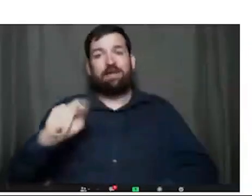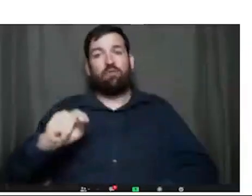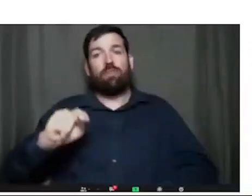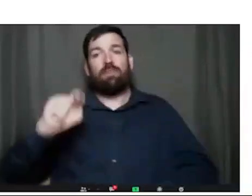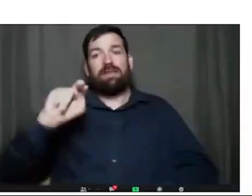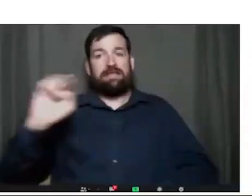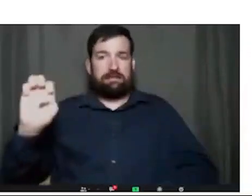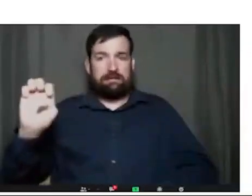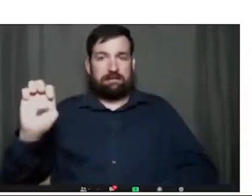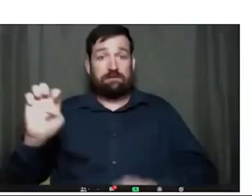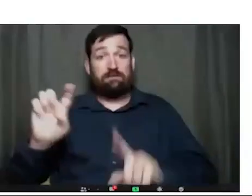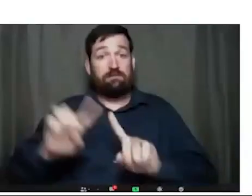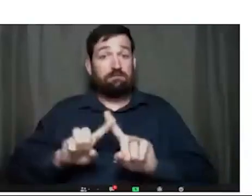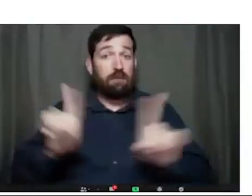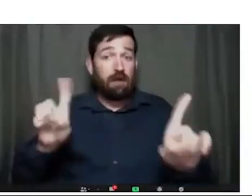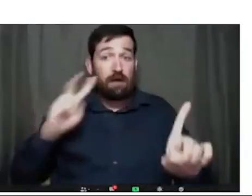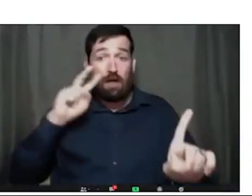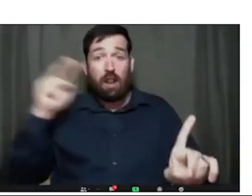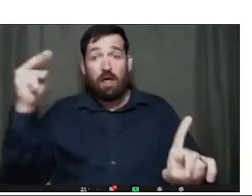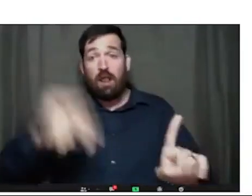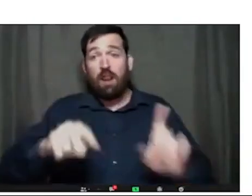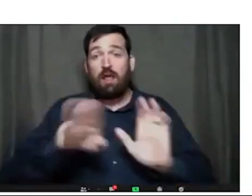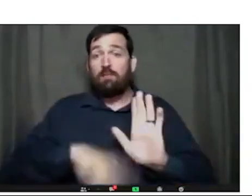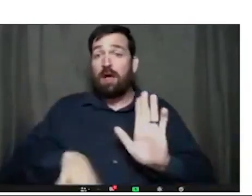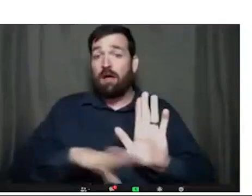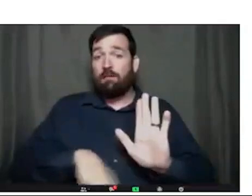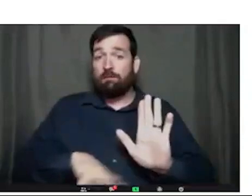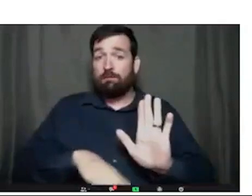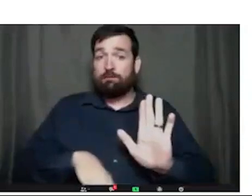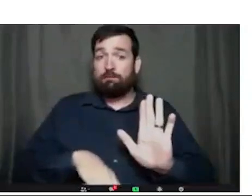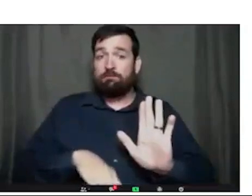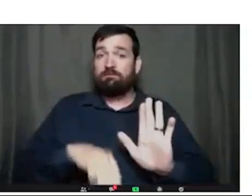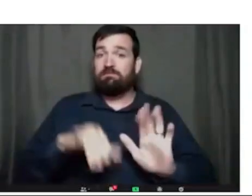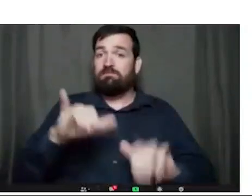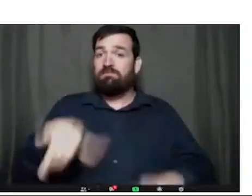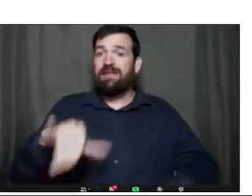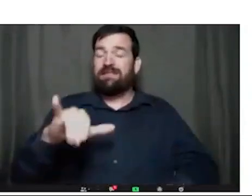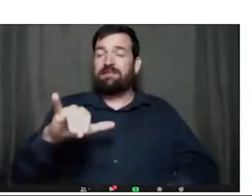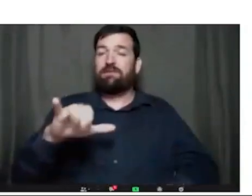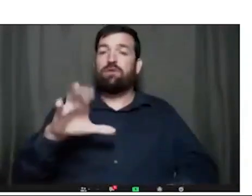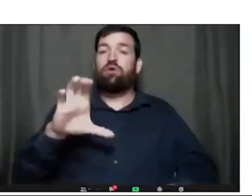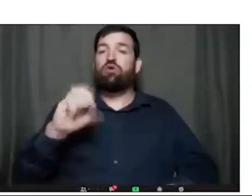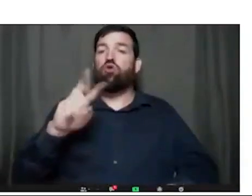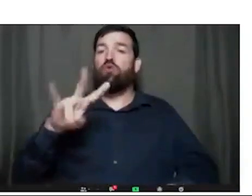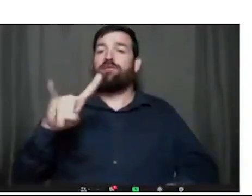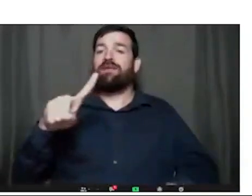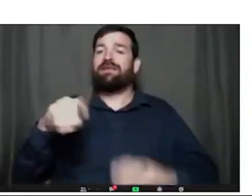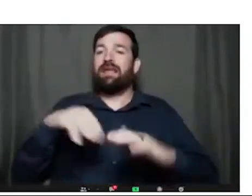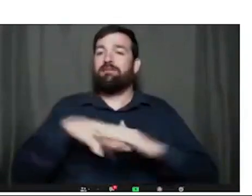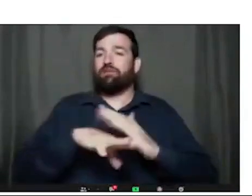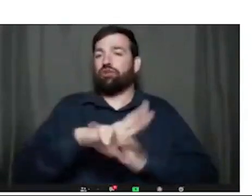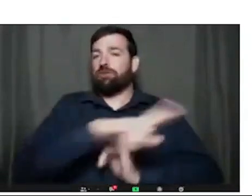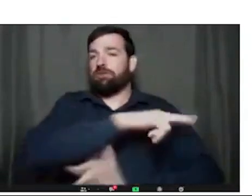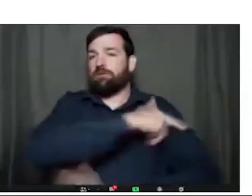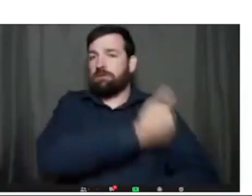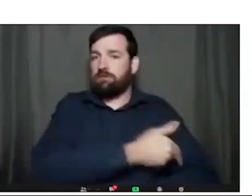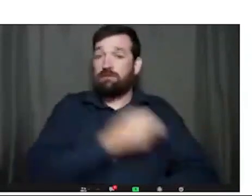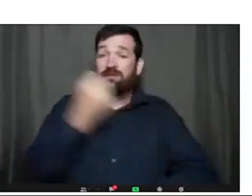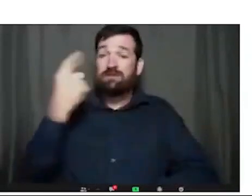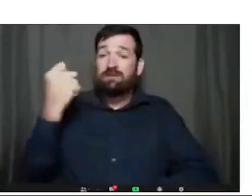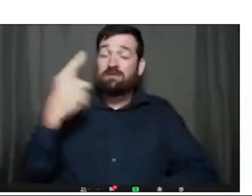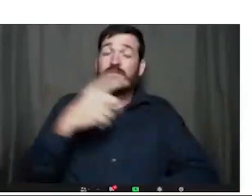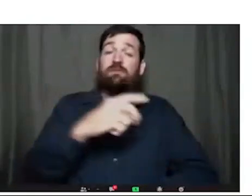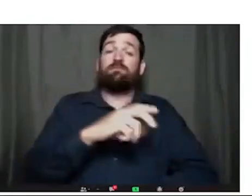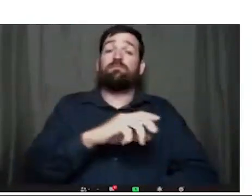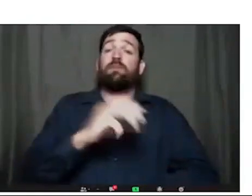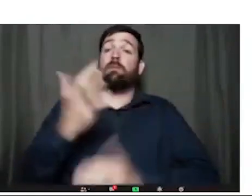that graph on the bottom, that is looking at COVID admissions. And so even though the Midwest and the Northeast are